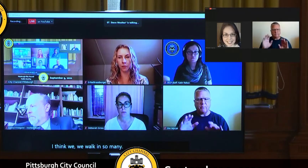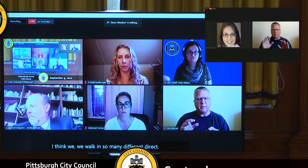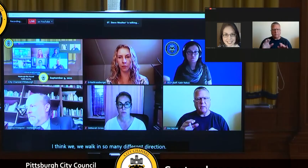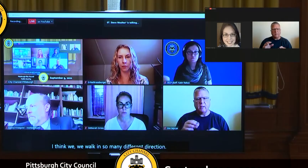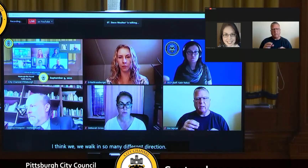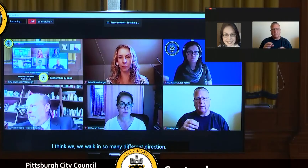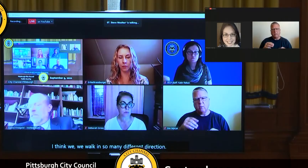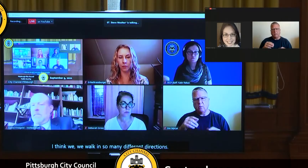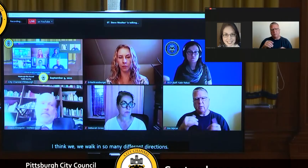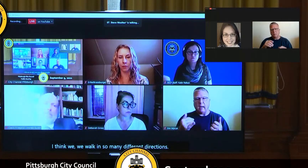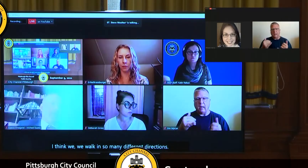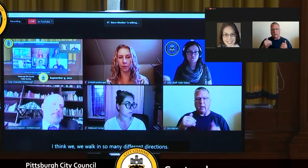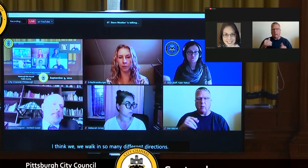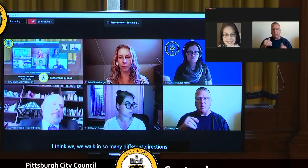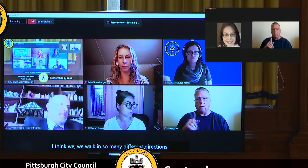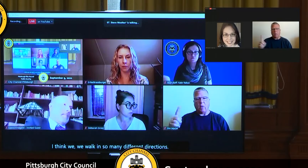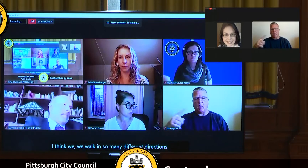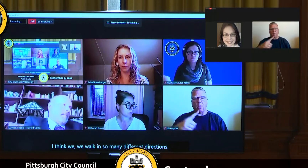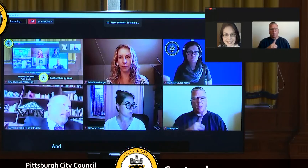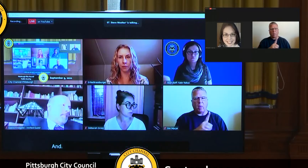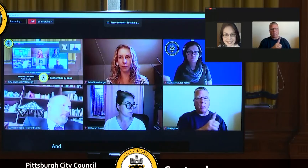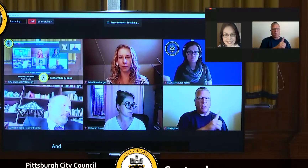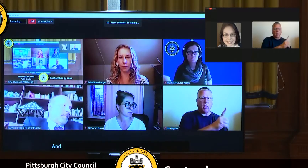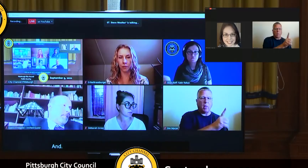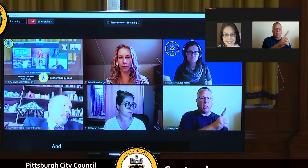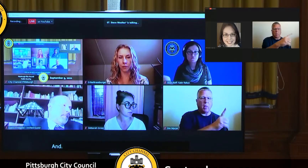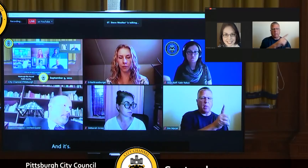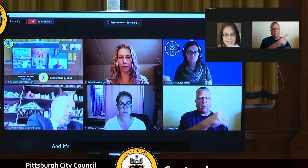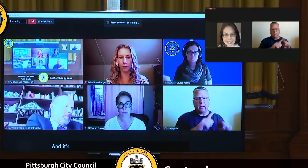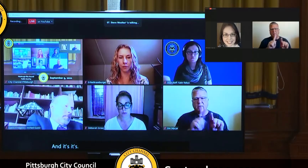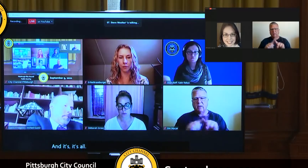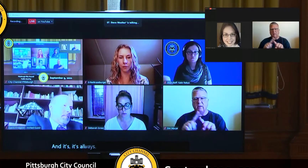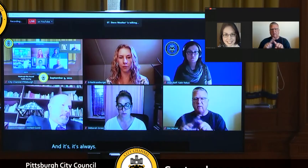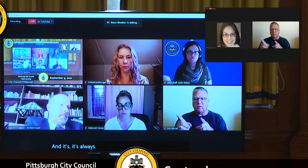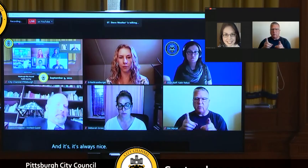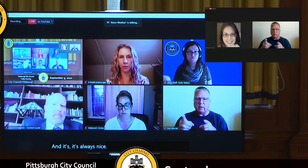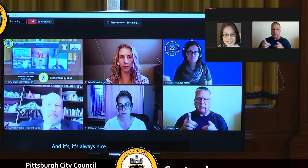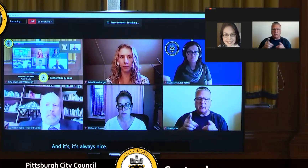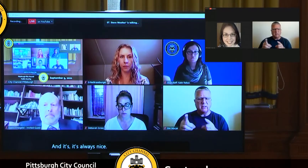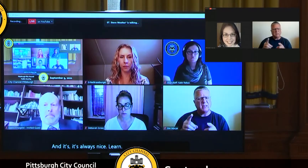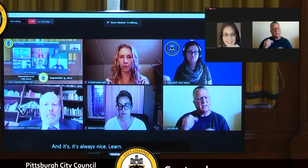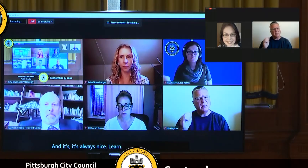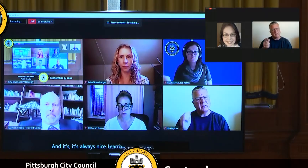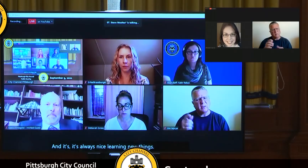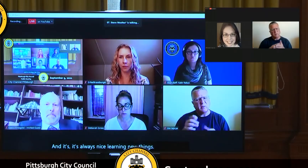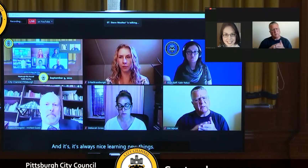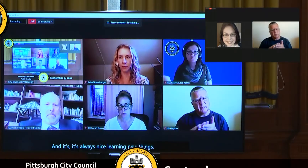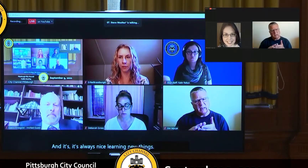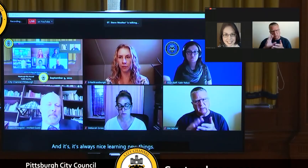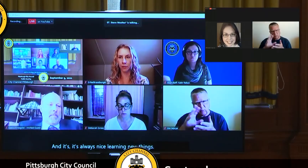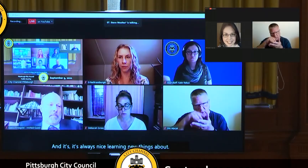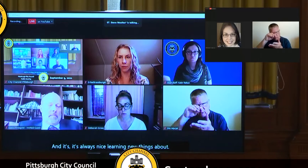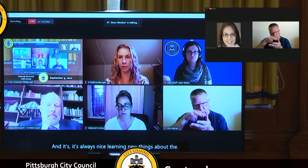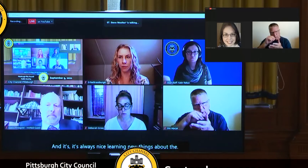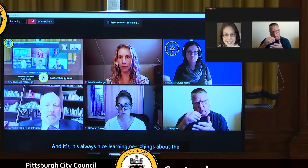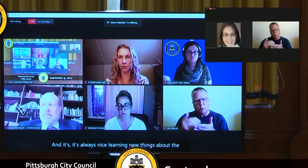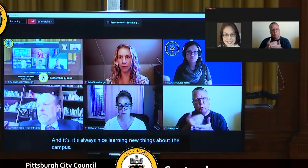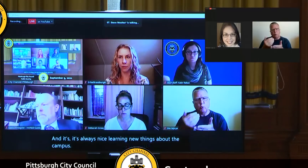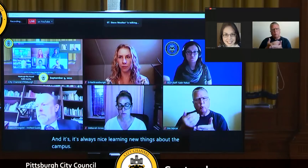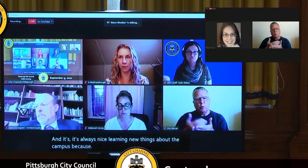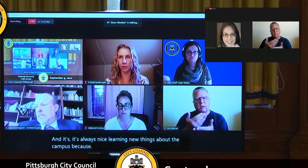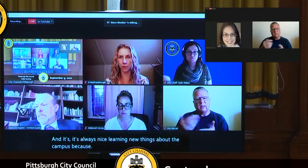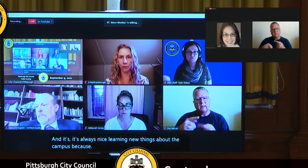directions, and it's always nice learning new things about the campus, because